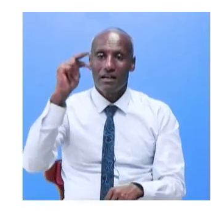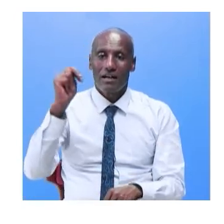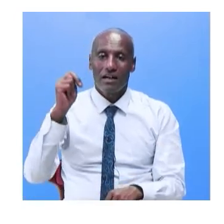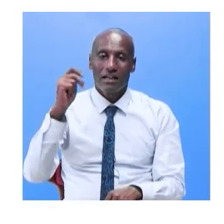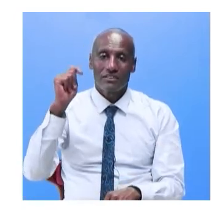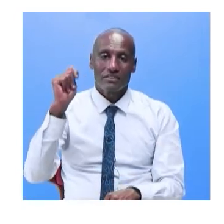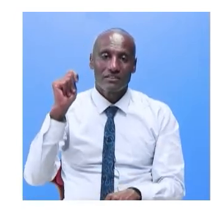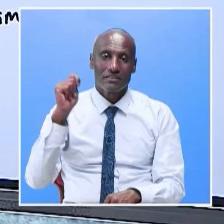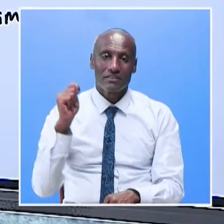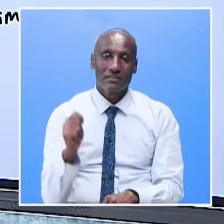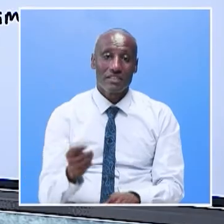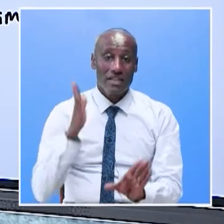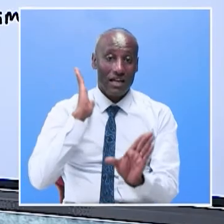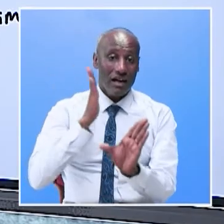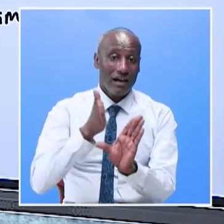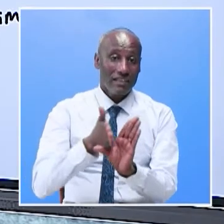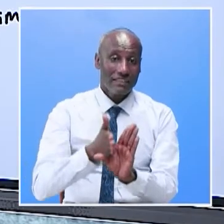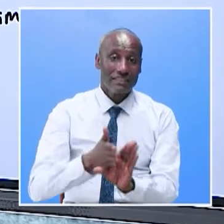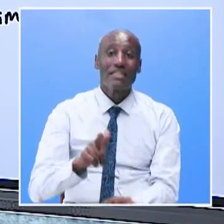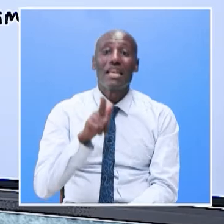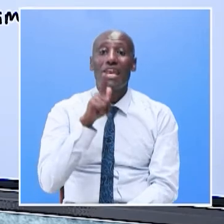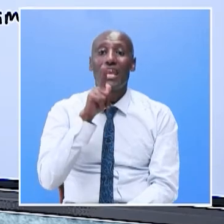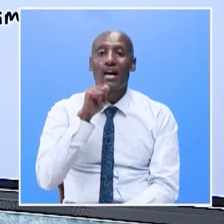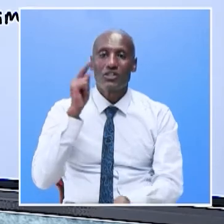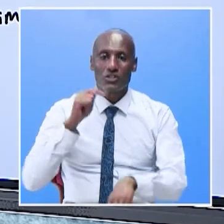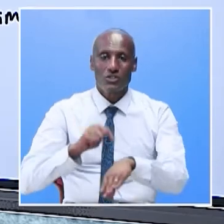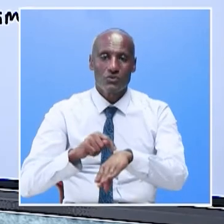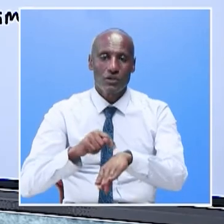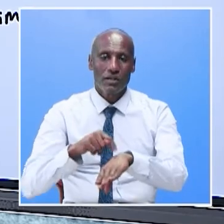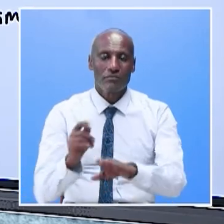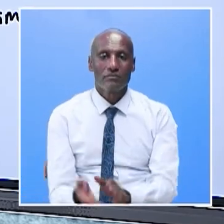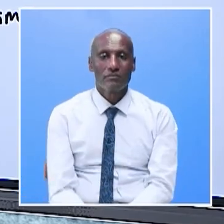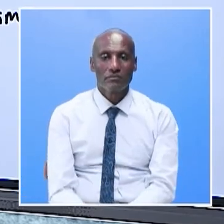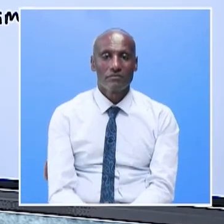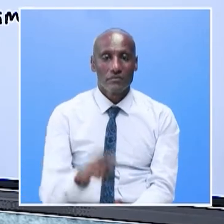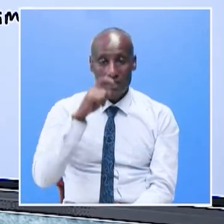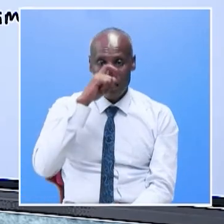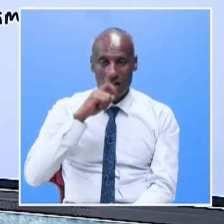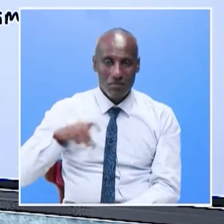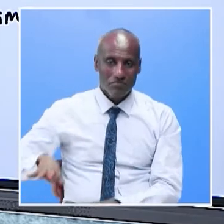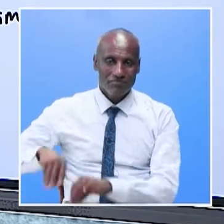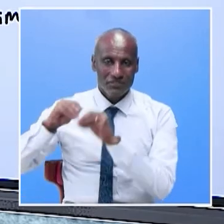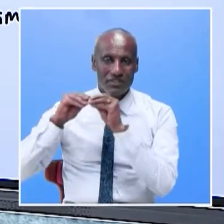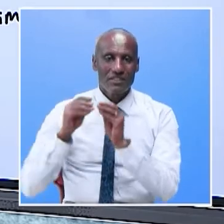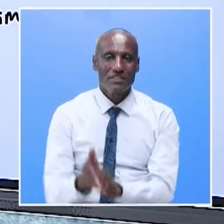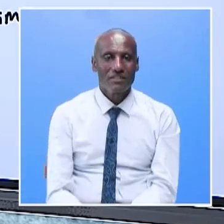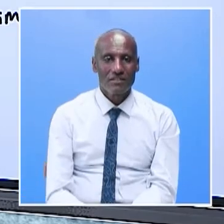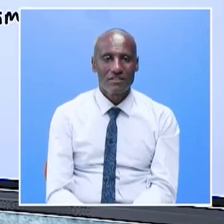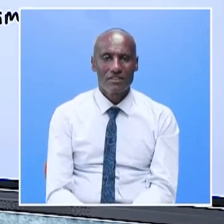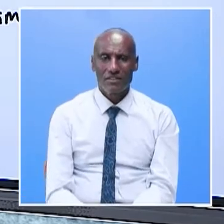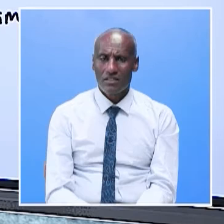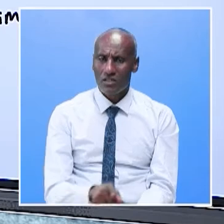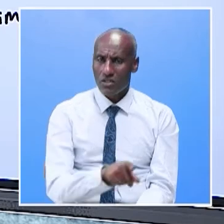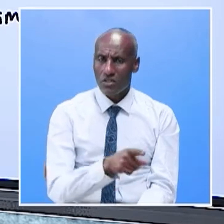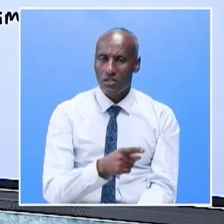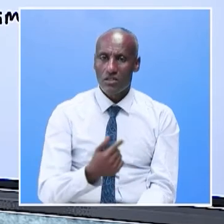What we call at lunch time. Bravo, students. The next one is, do you